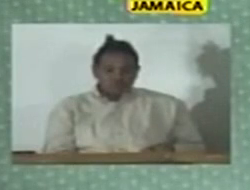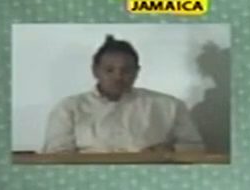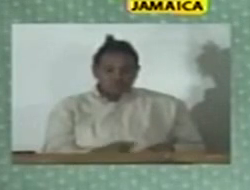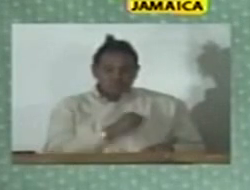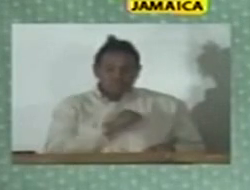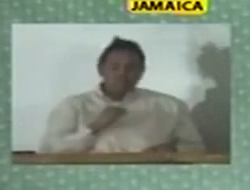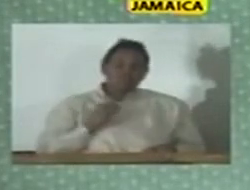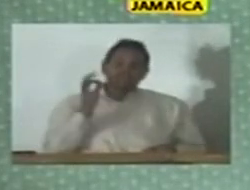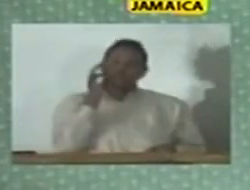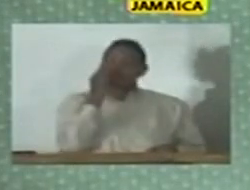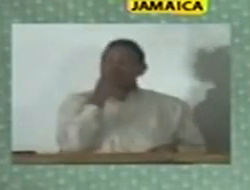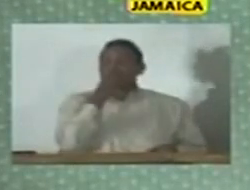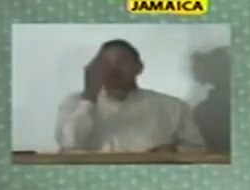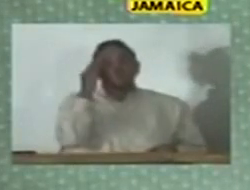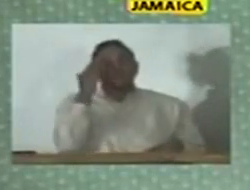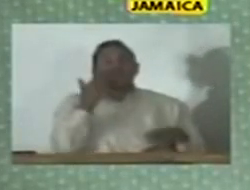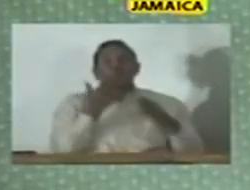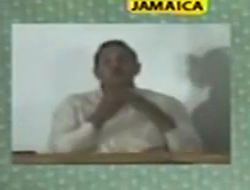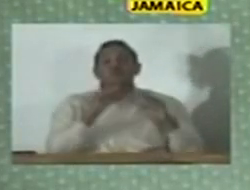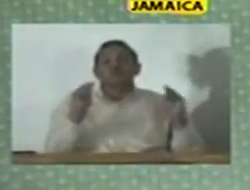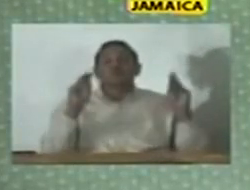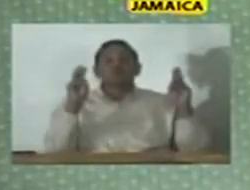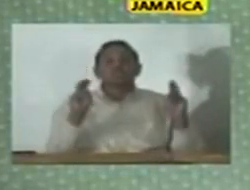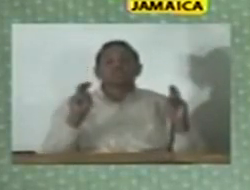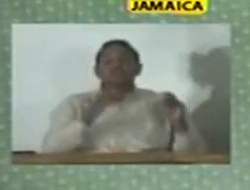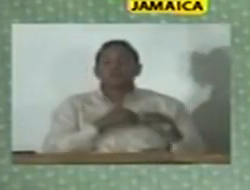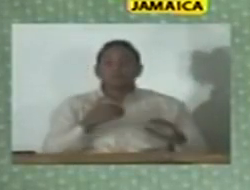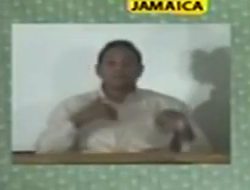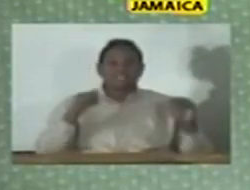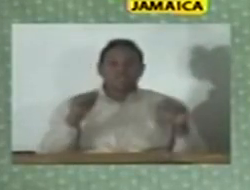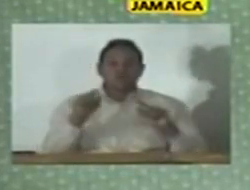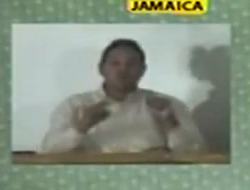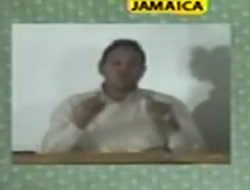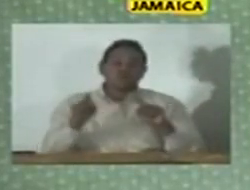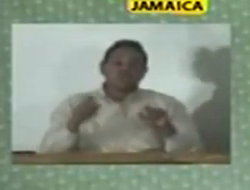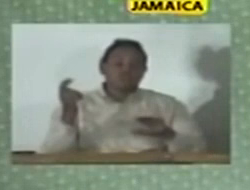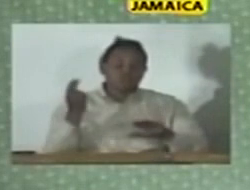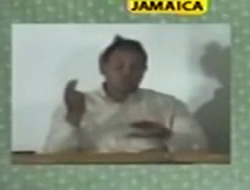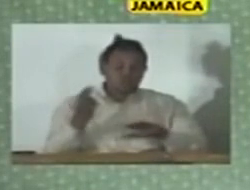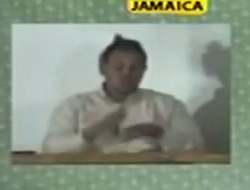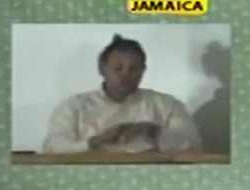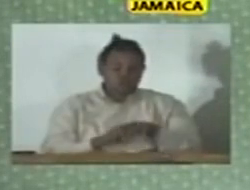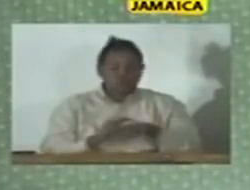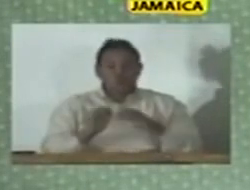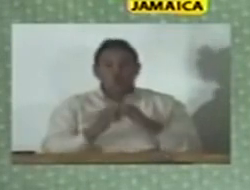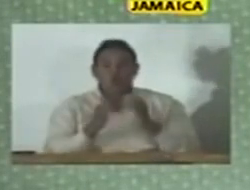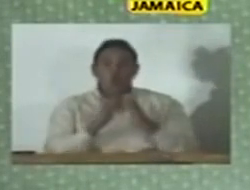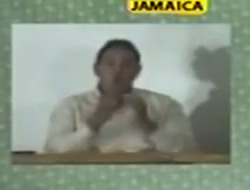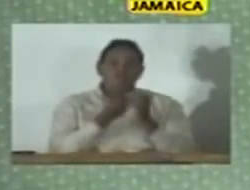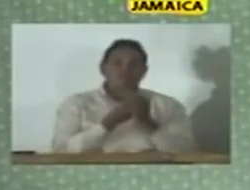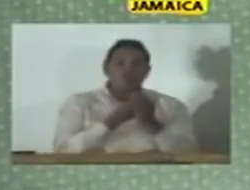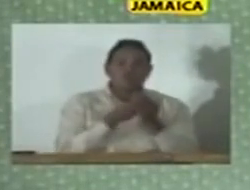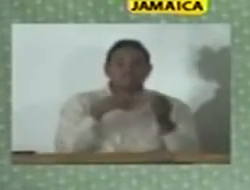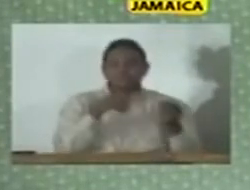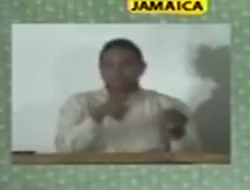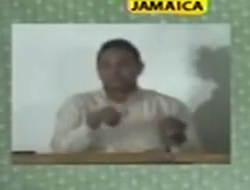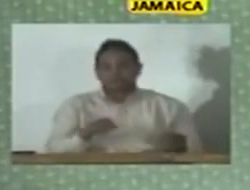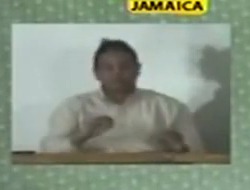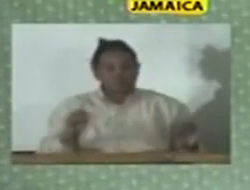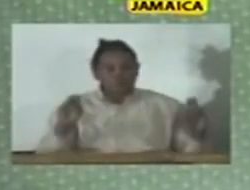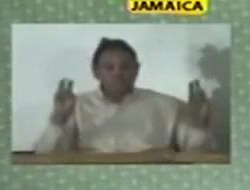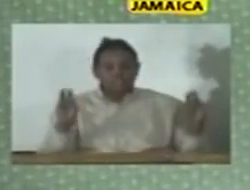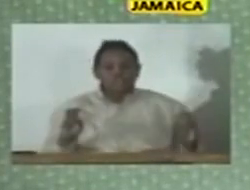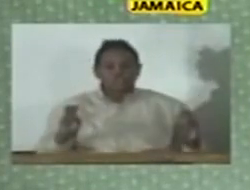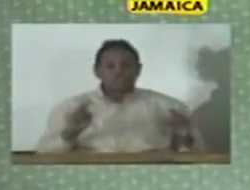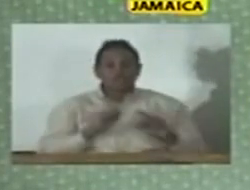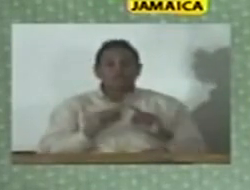is no issue that a member can question the use or how funds are expended. But